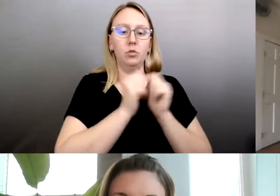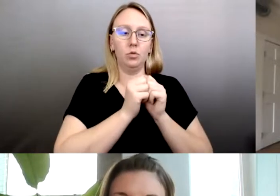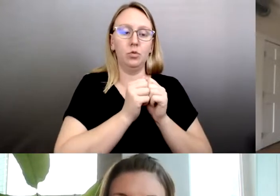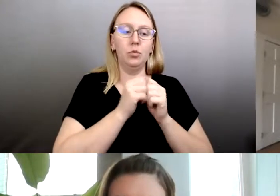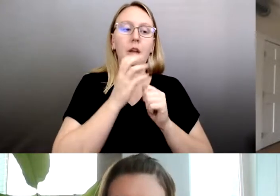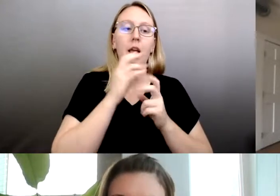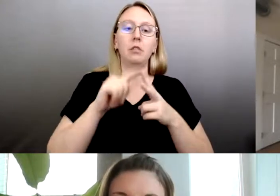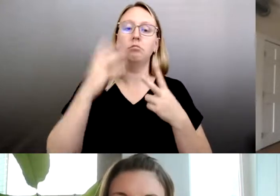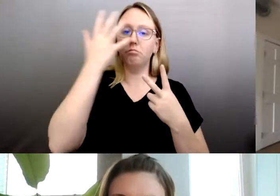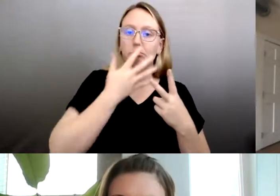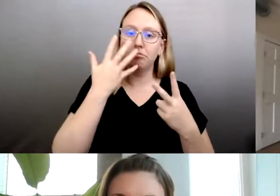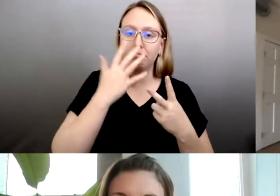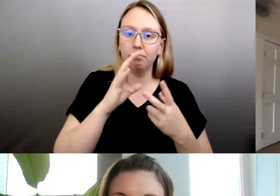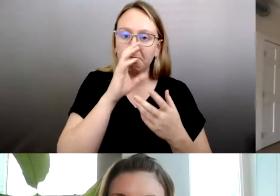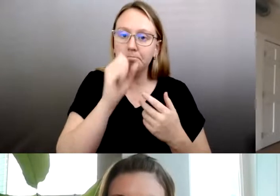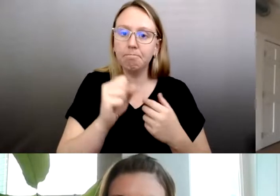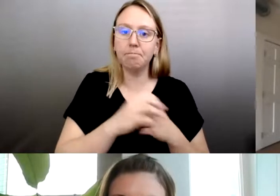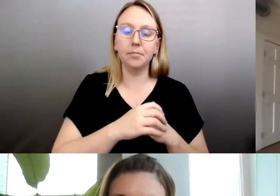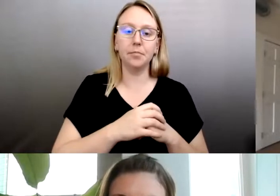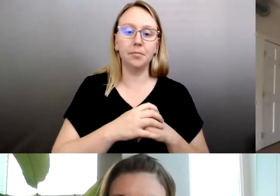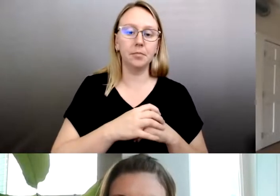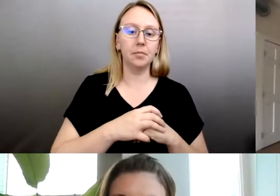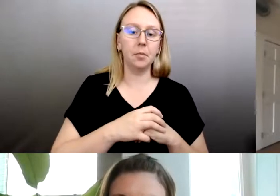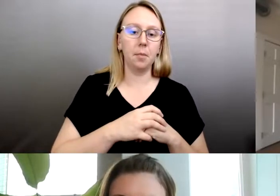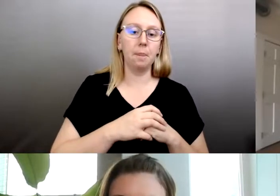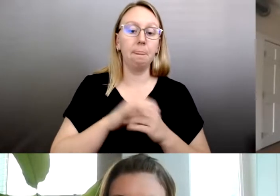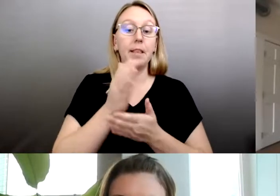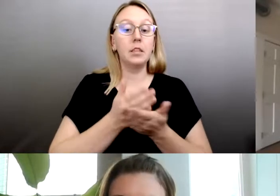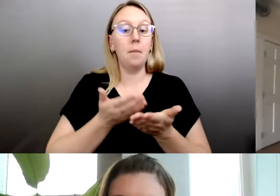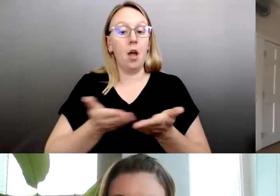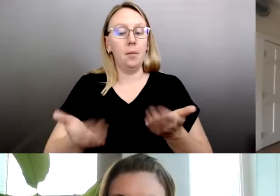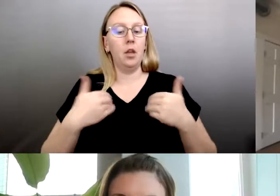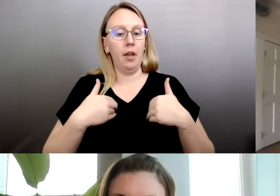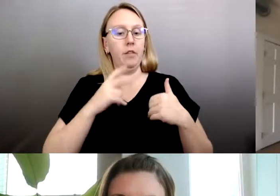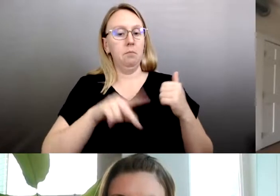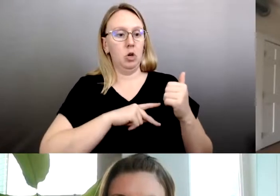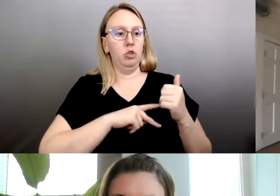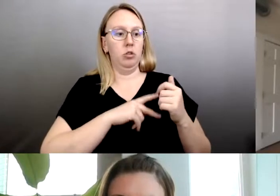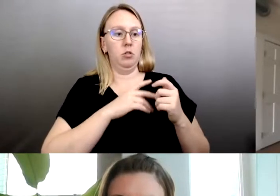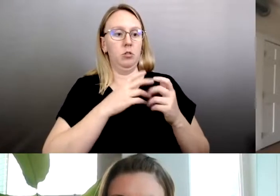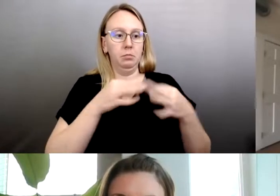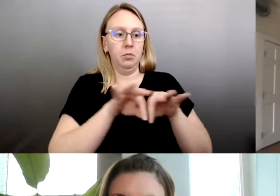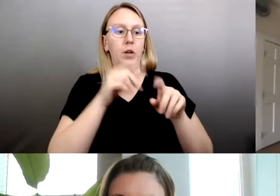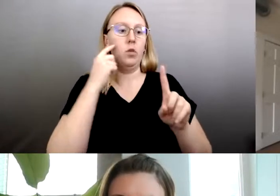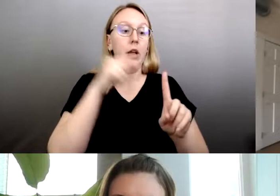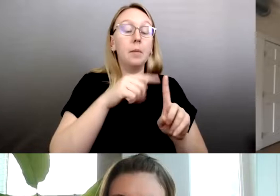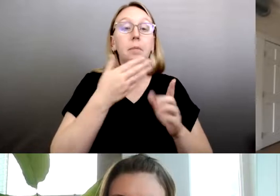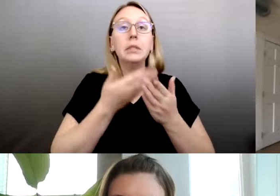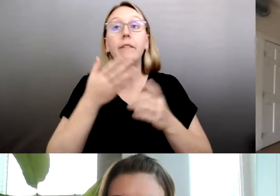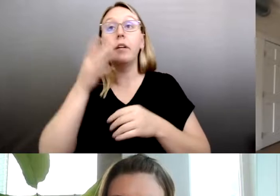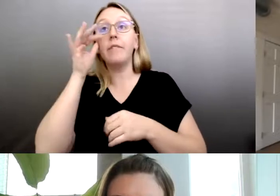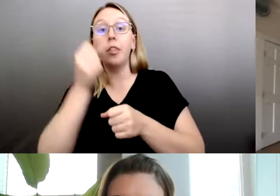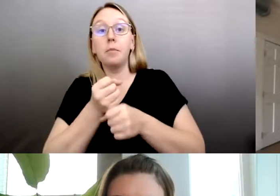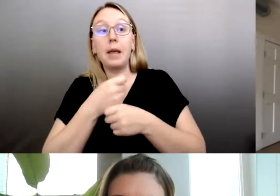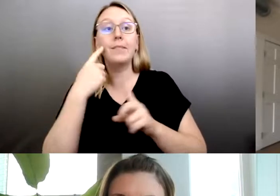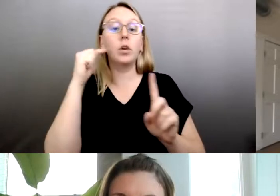aesthetic connections to. And so some of the objects that we have were very personally meaningful to him, things that his father made for him. The